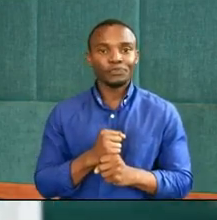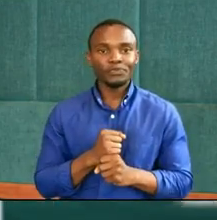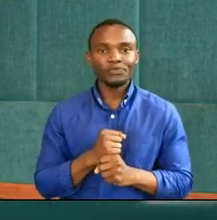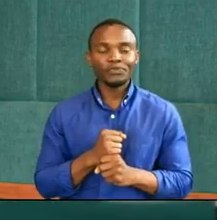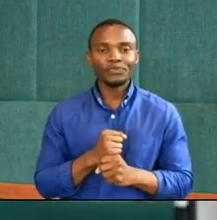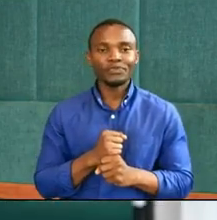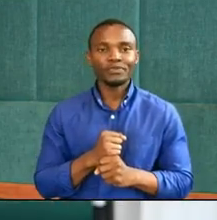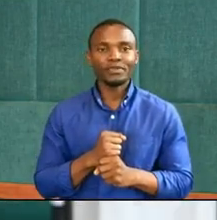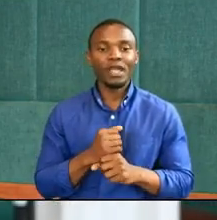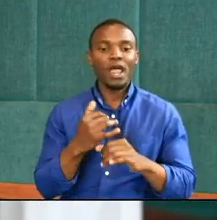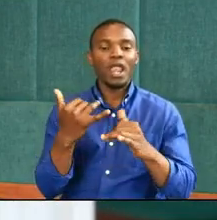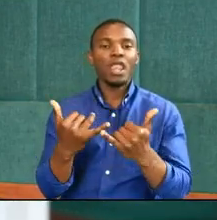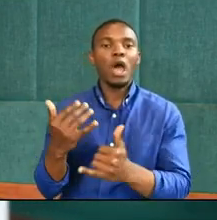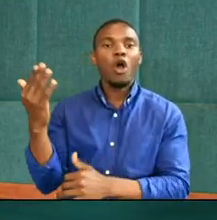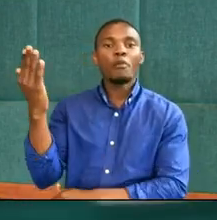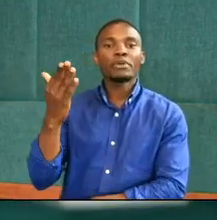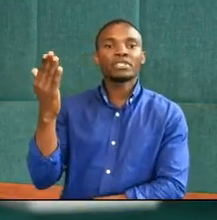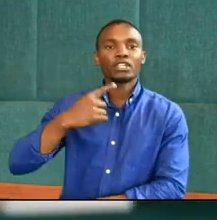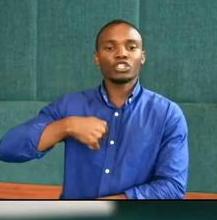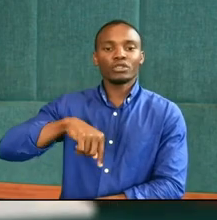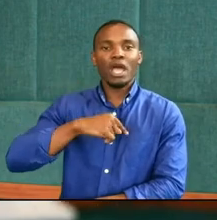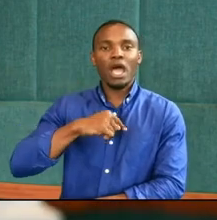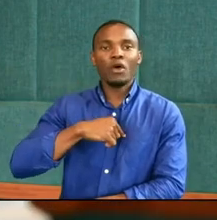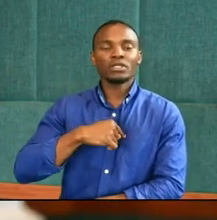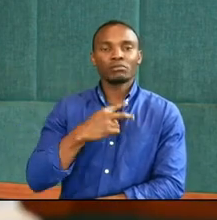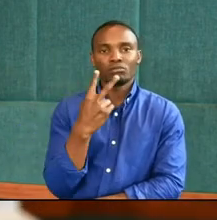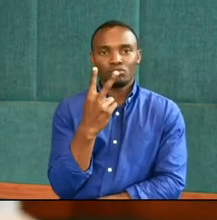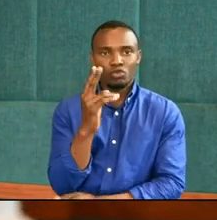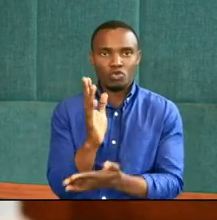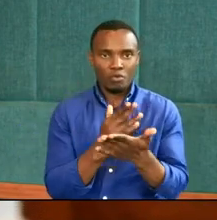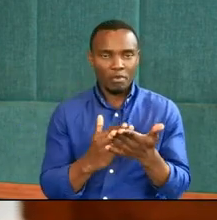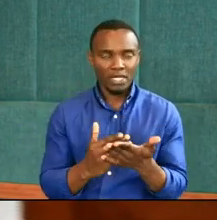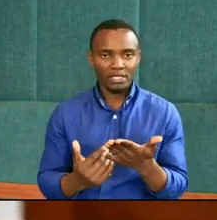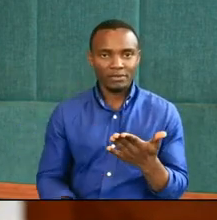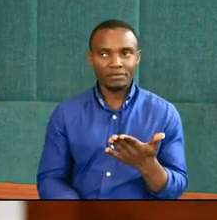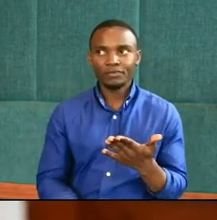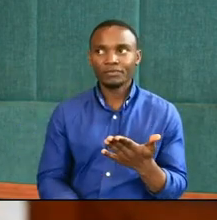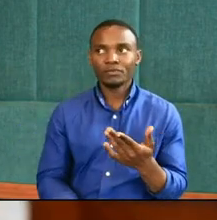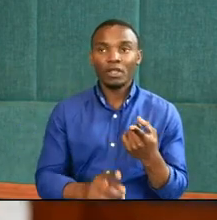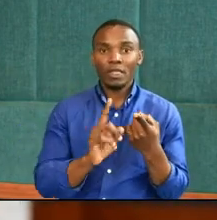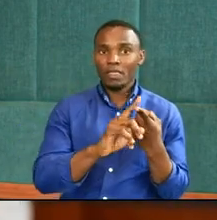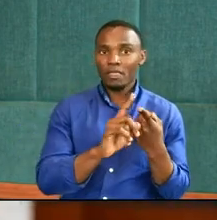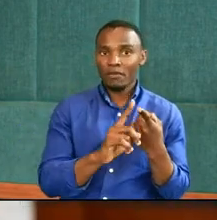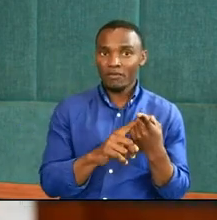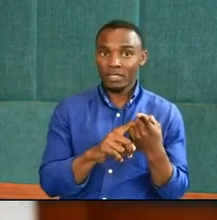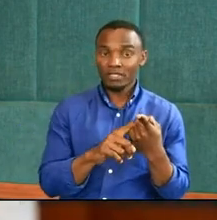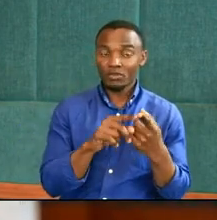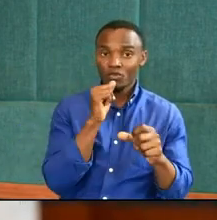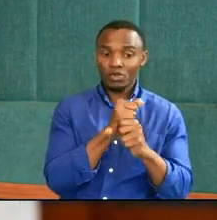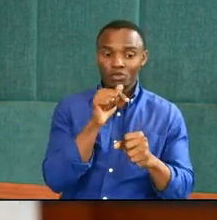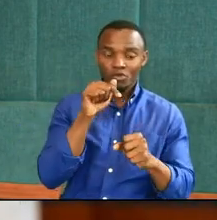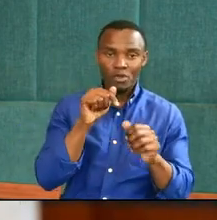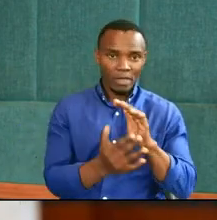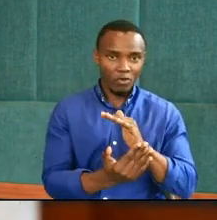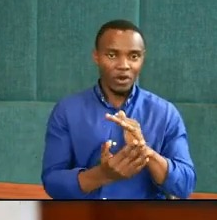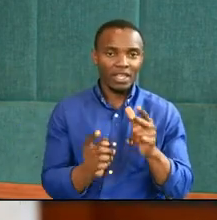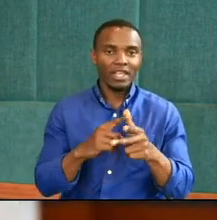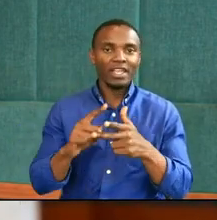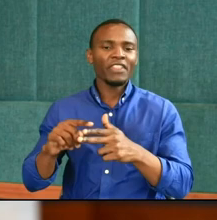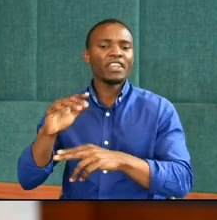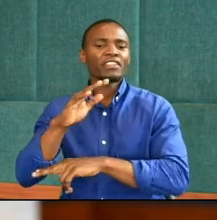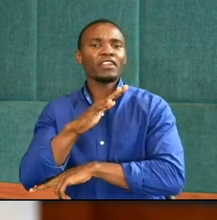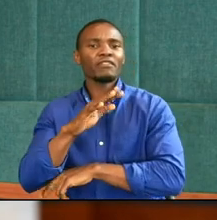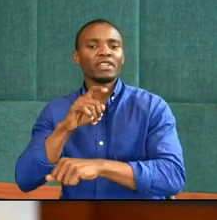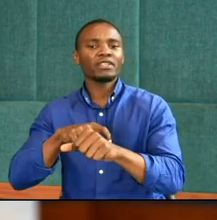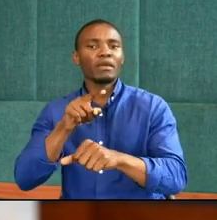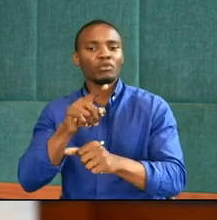So our presentation today will be in two parts. We'll take the first part this morning, and then this evening when you